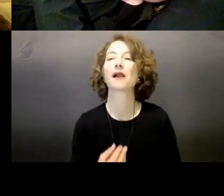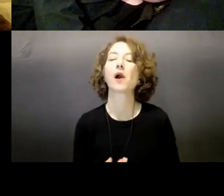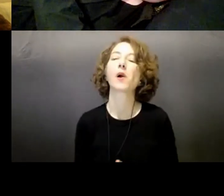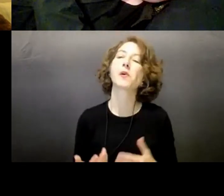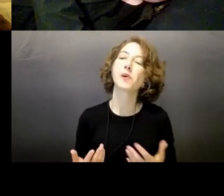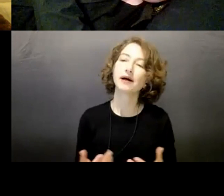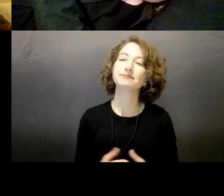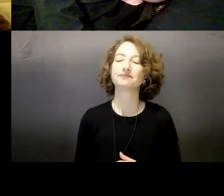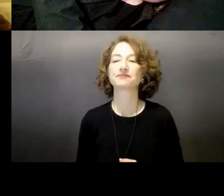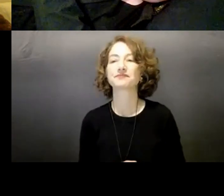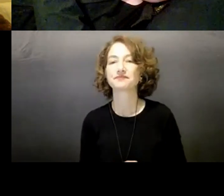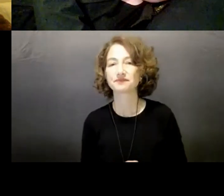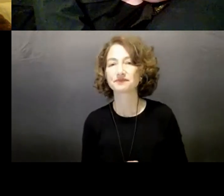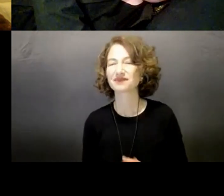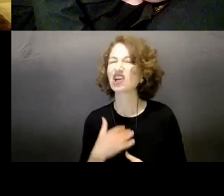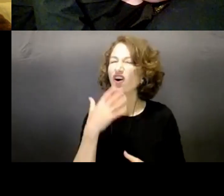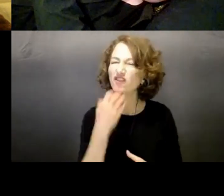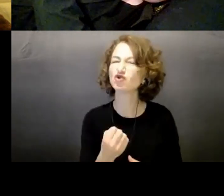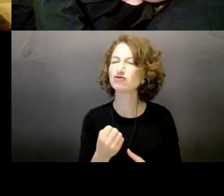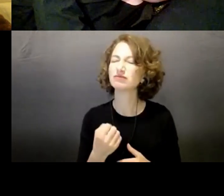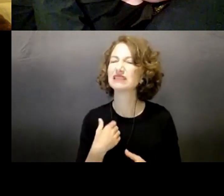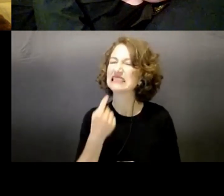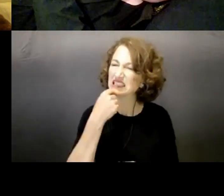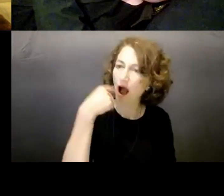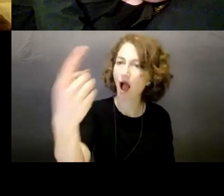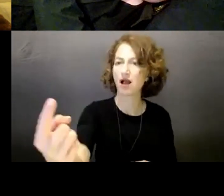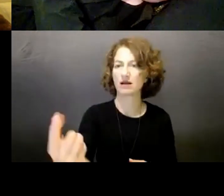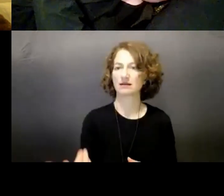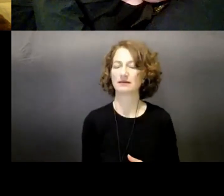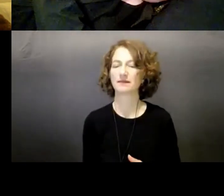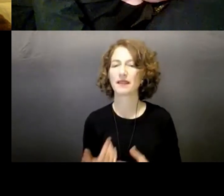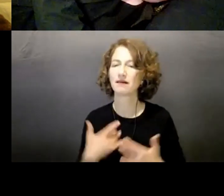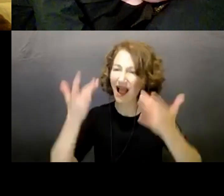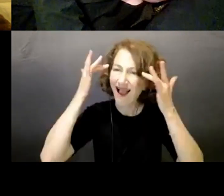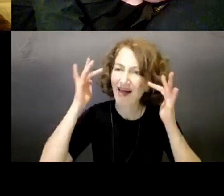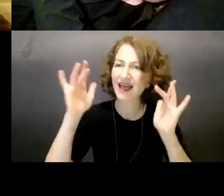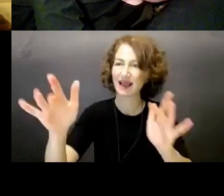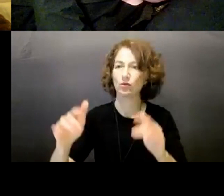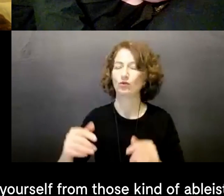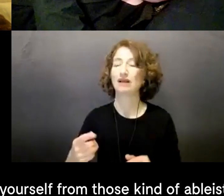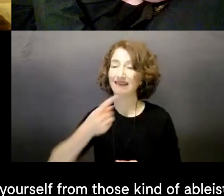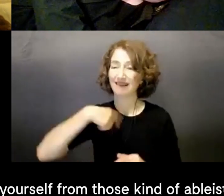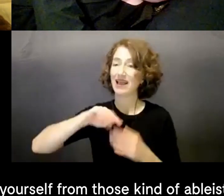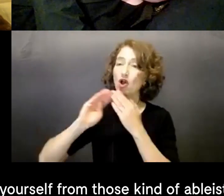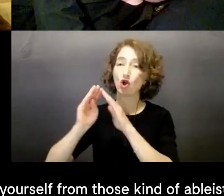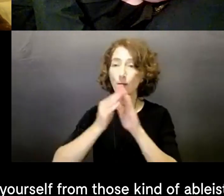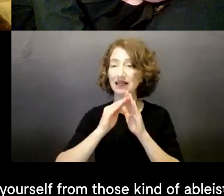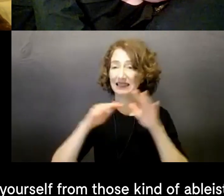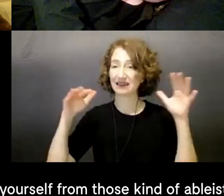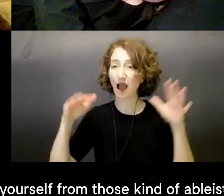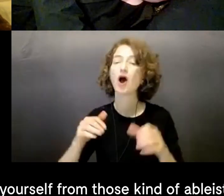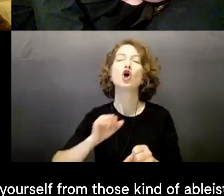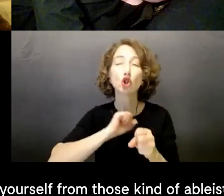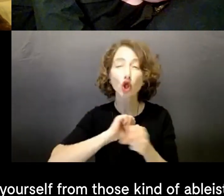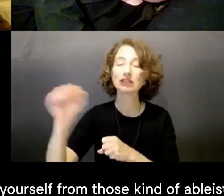it's good to just acknowledge it out loud, because I think as much as we are part of this community, it's very, very hard